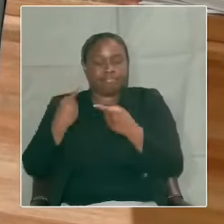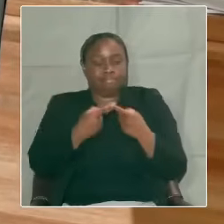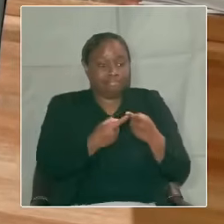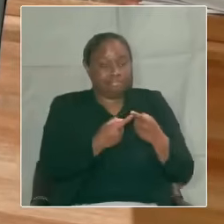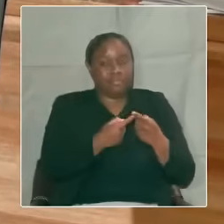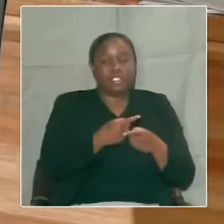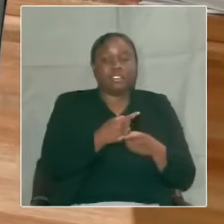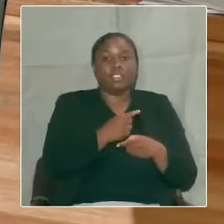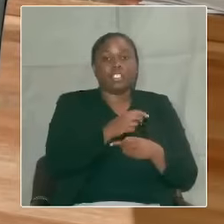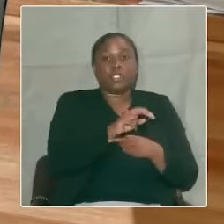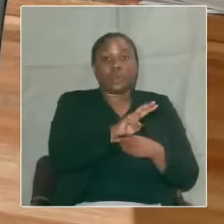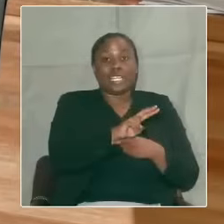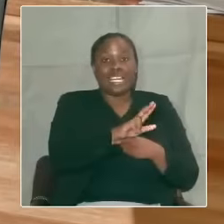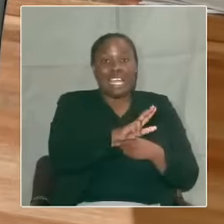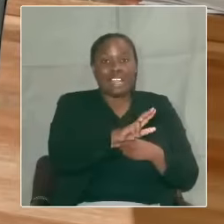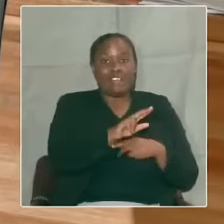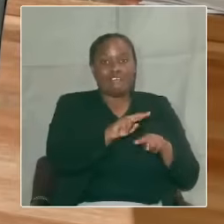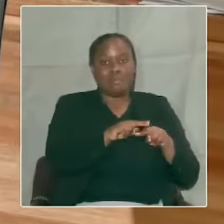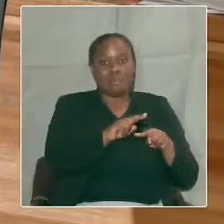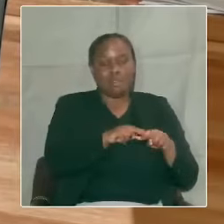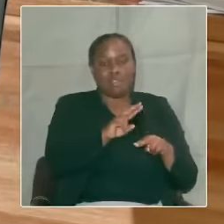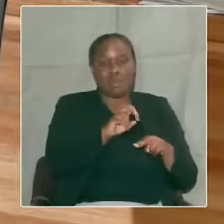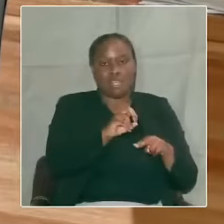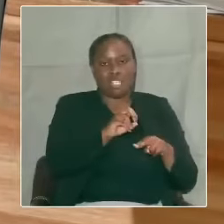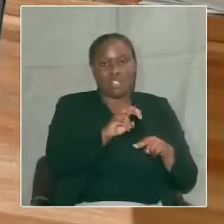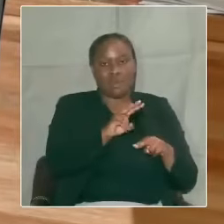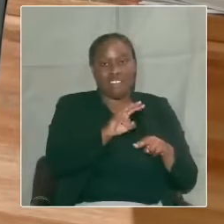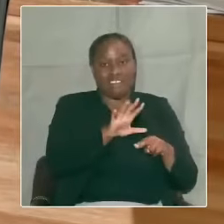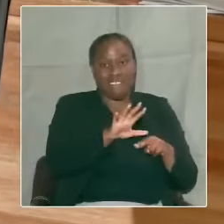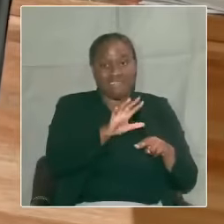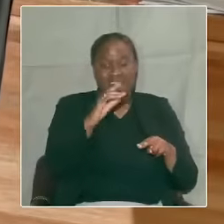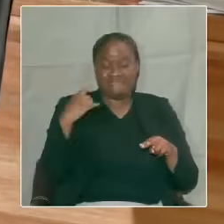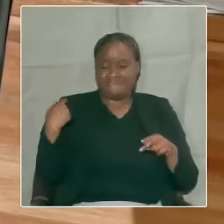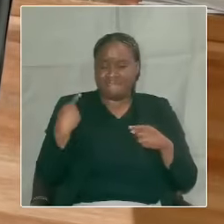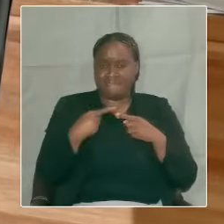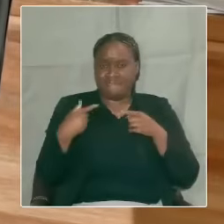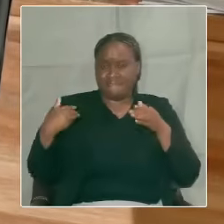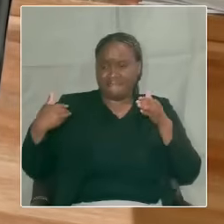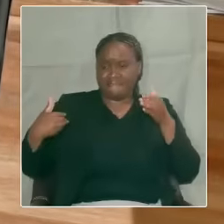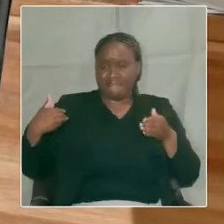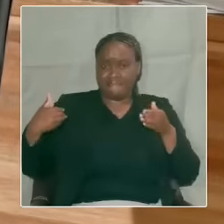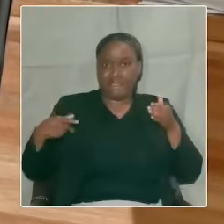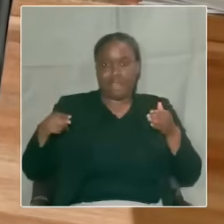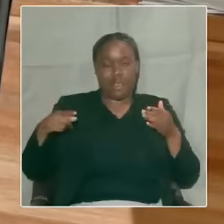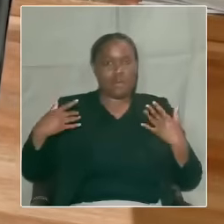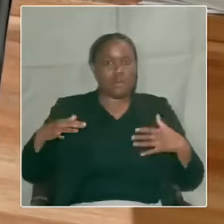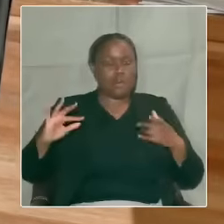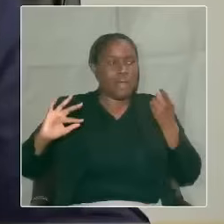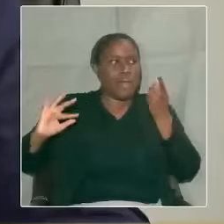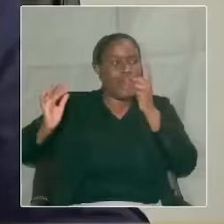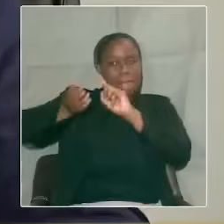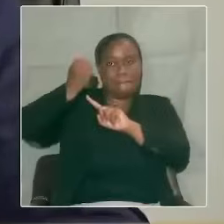until the 28th of February 2025. If I can just ask you to deal with those,